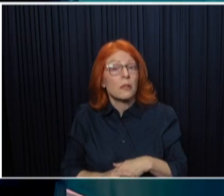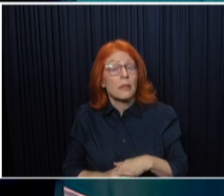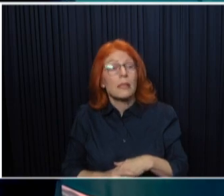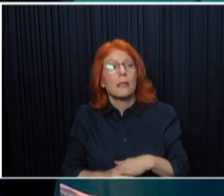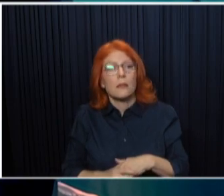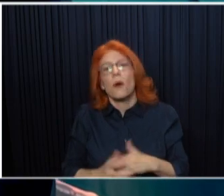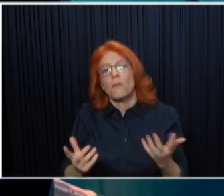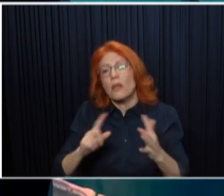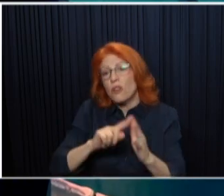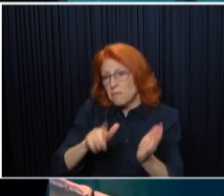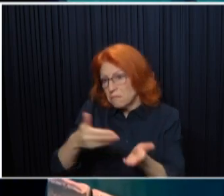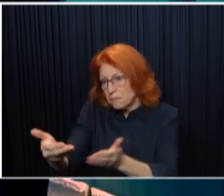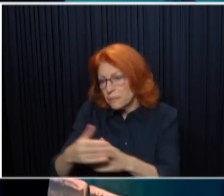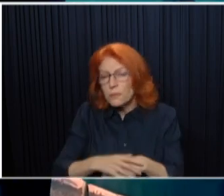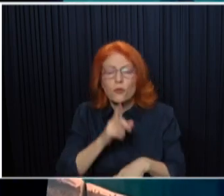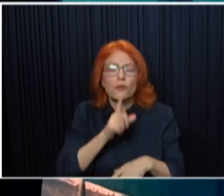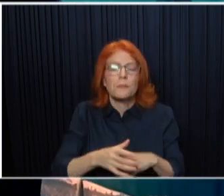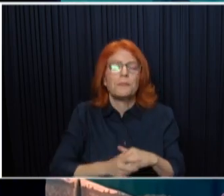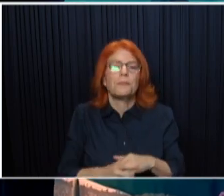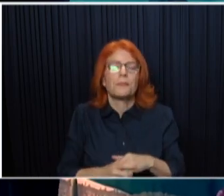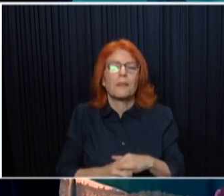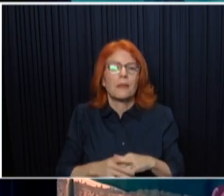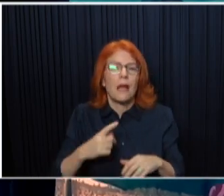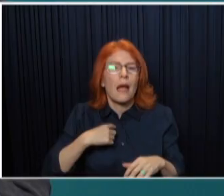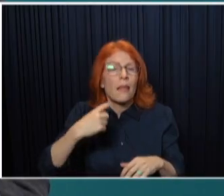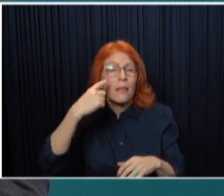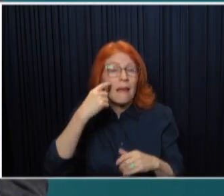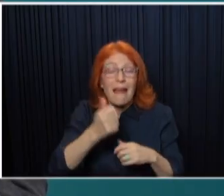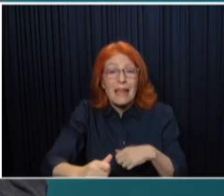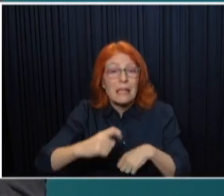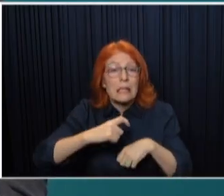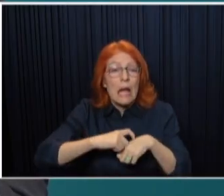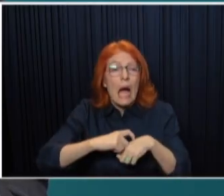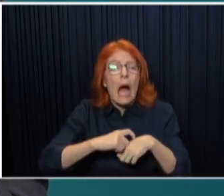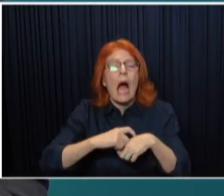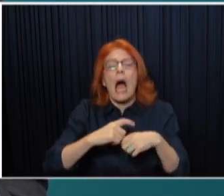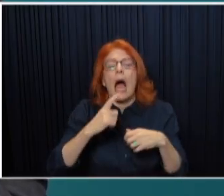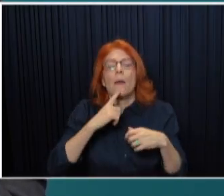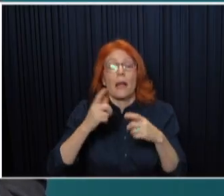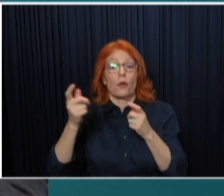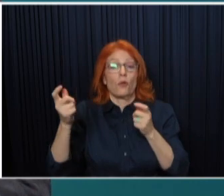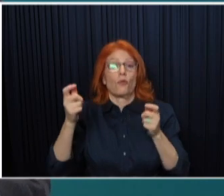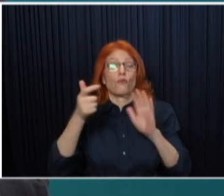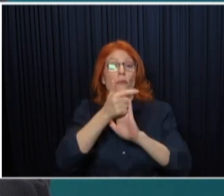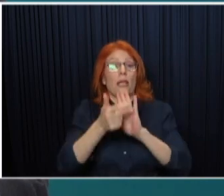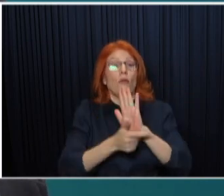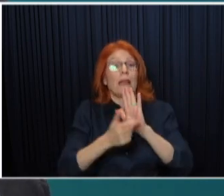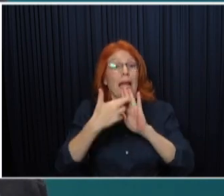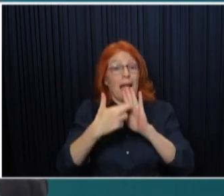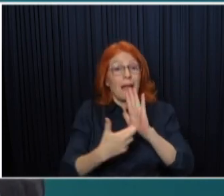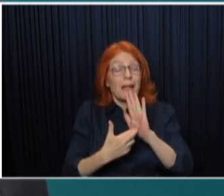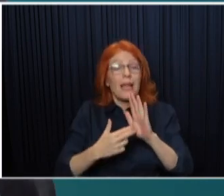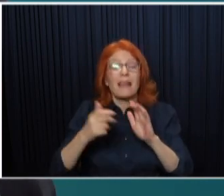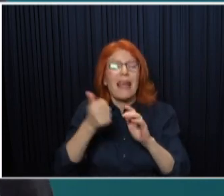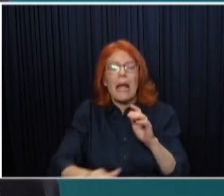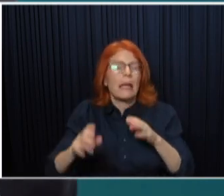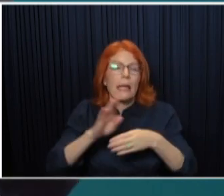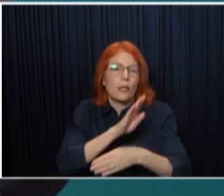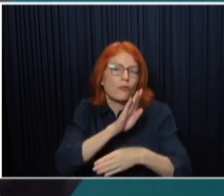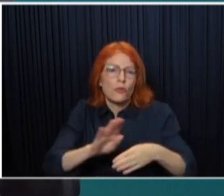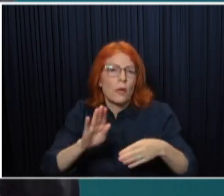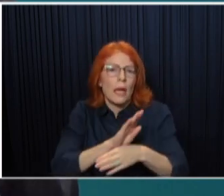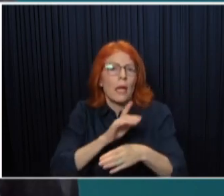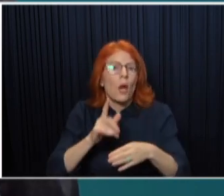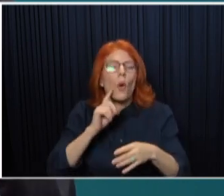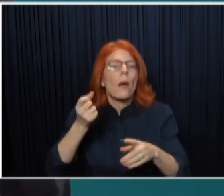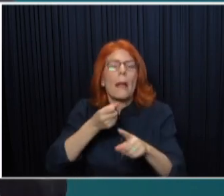We'll start with you on this one. I think that anytime we get into regulating an industry, we have to start looking at what's going to be